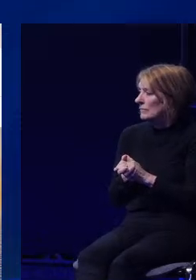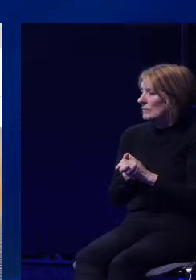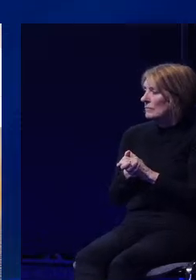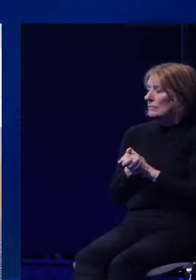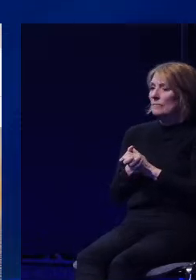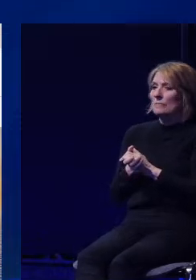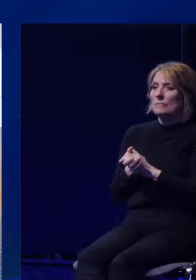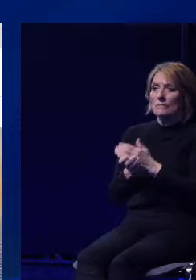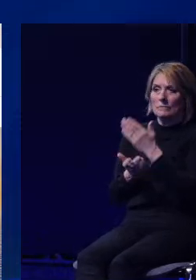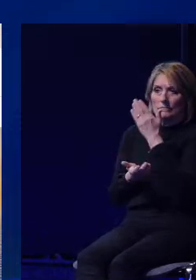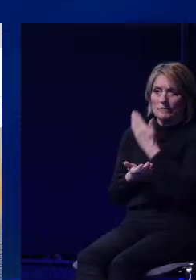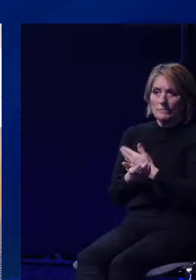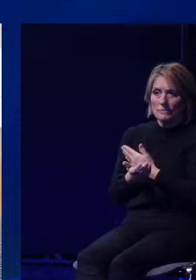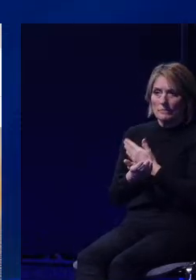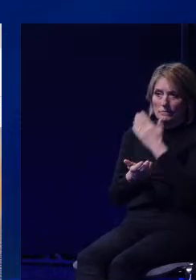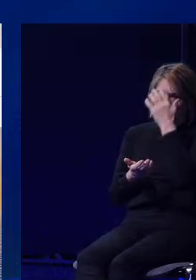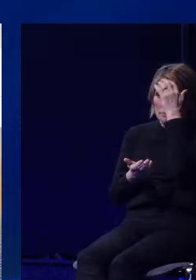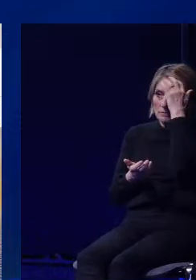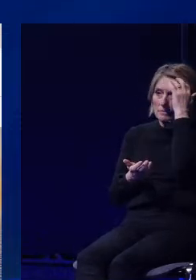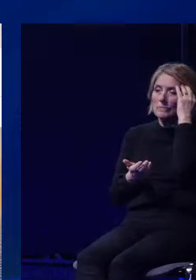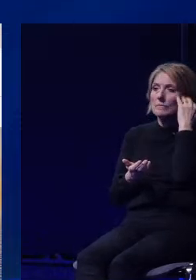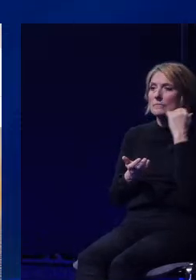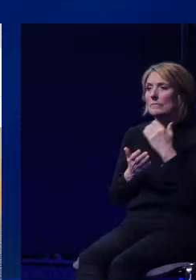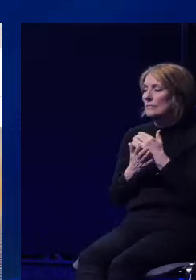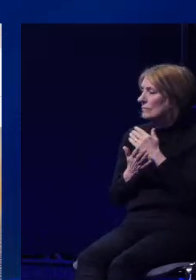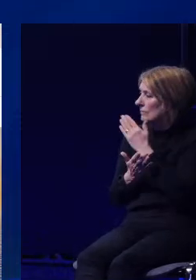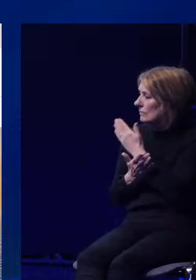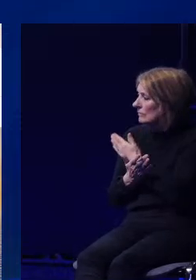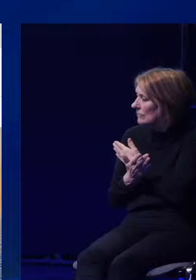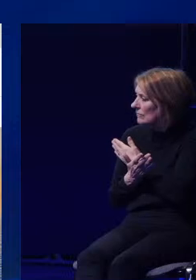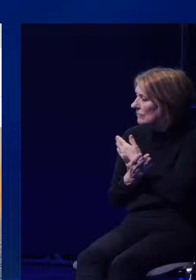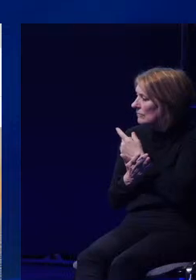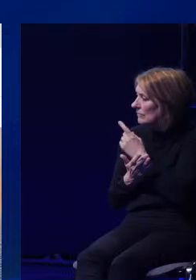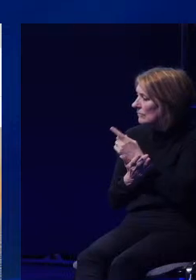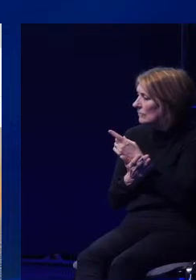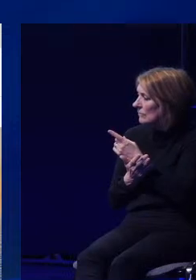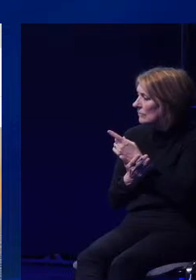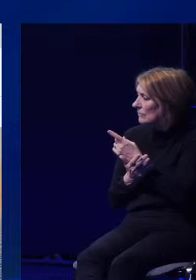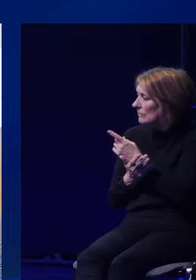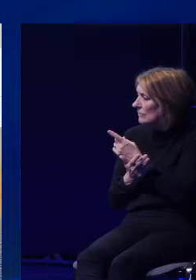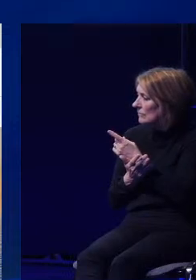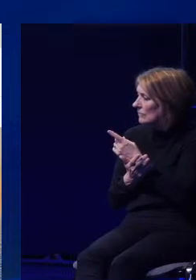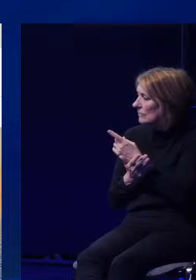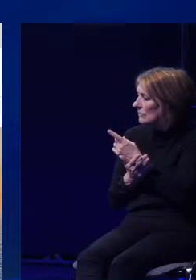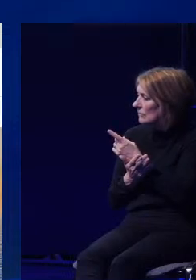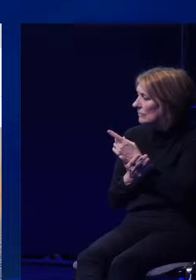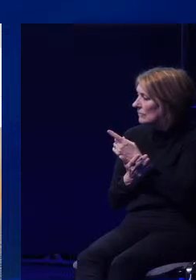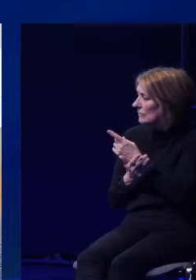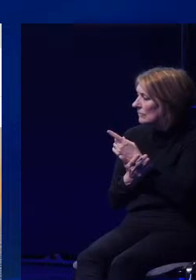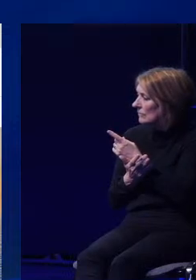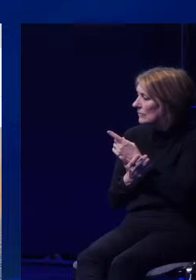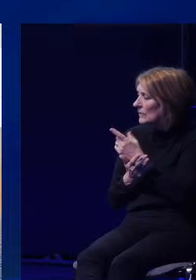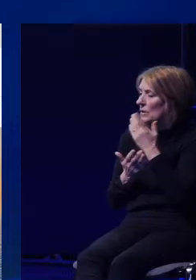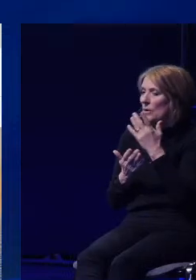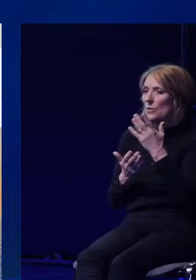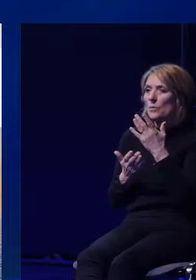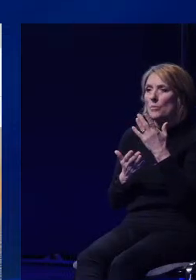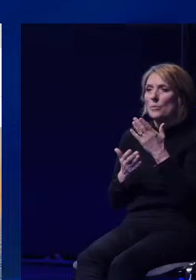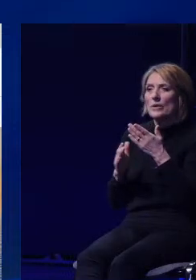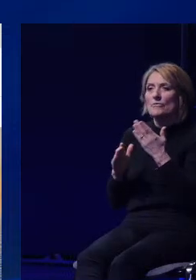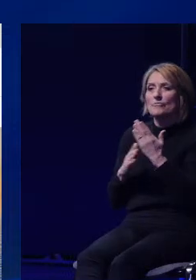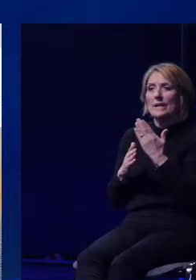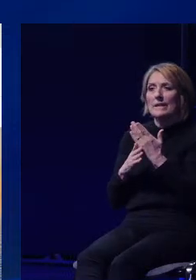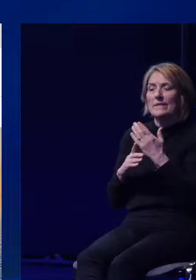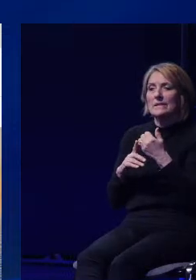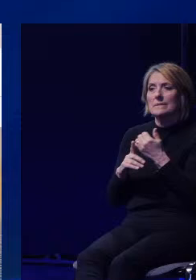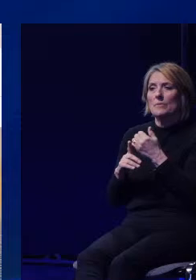is, please don't have an allergic reaction to this. Most people do, but it's, in our case, really easy to do. It's called keyframing. Keyframing is not a